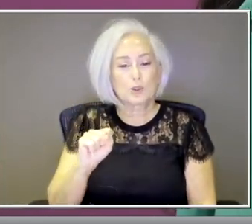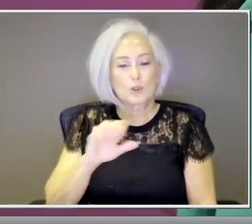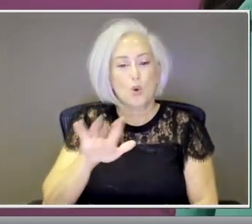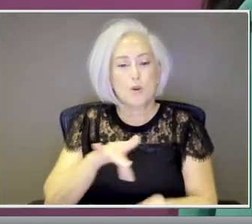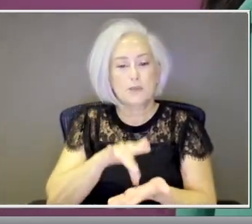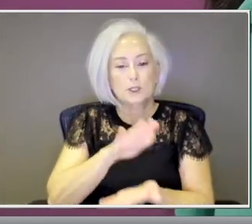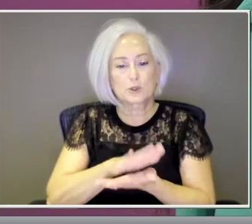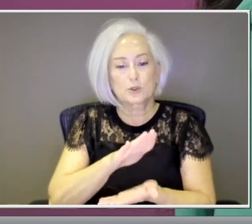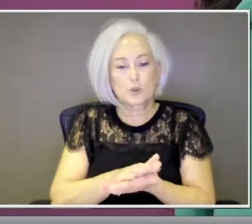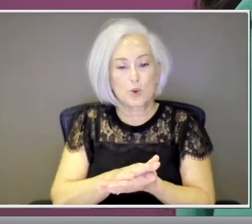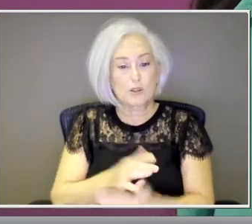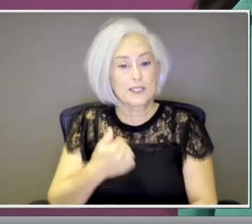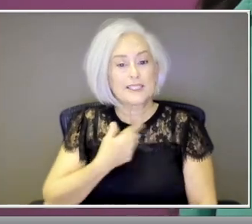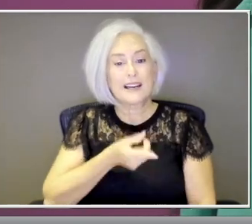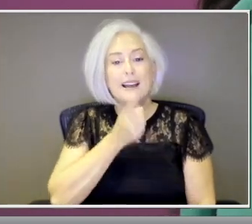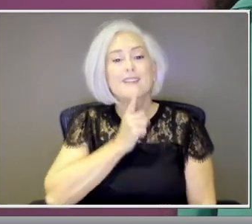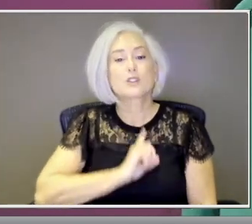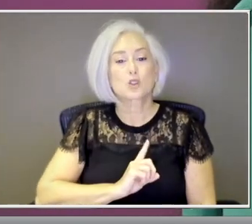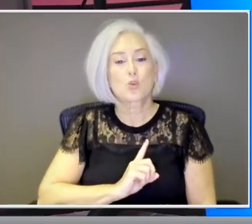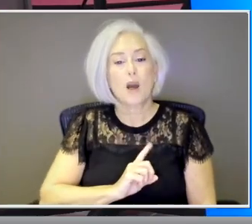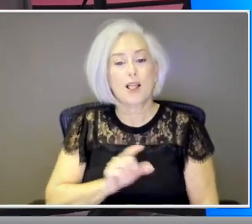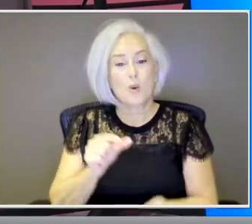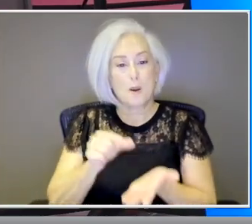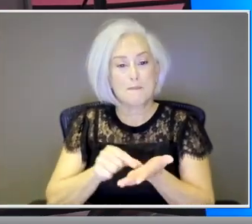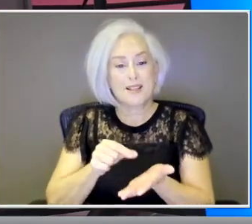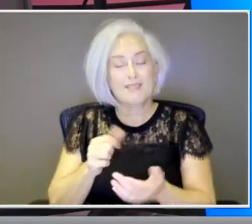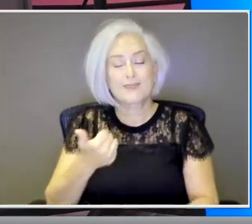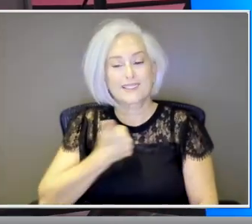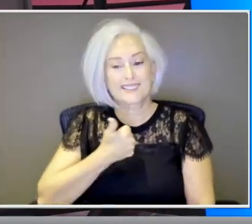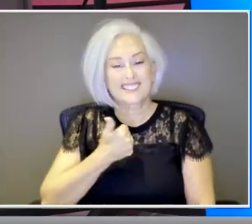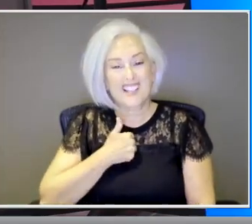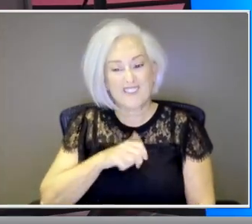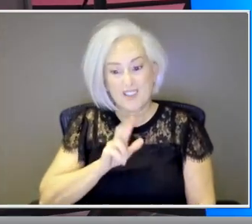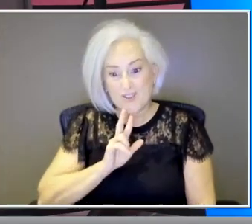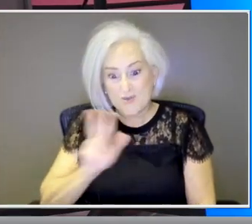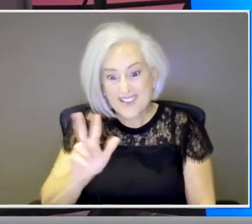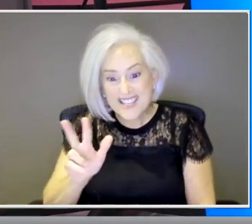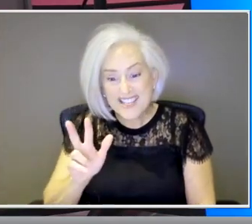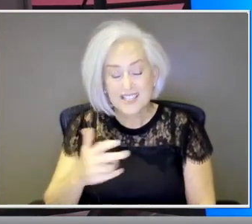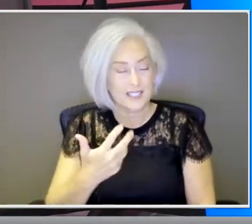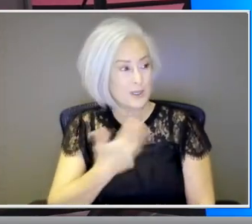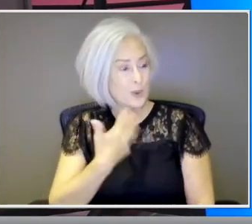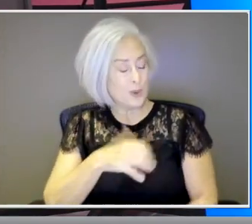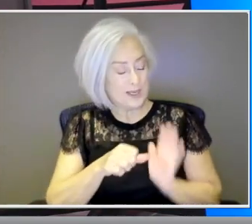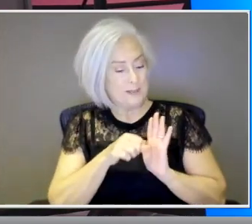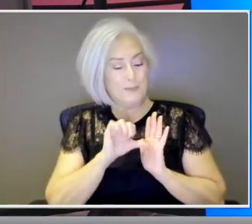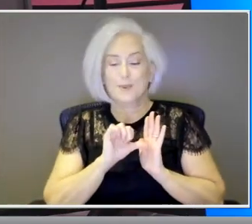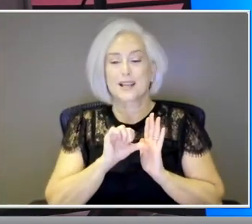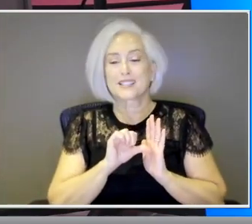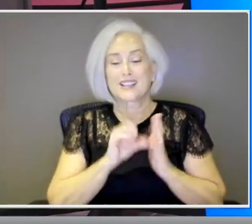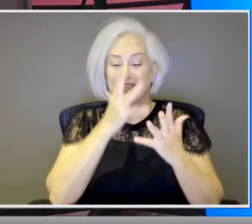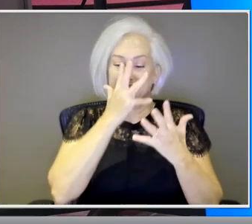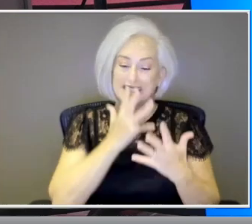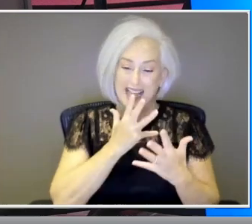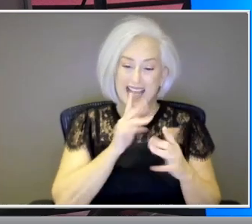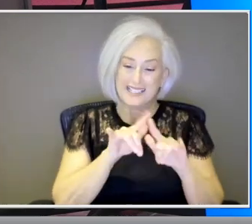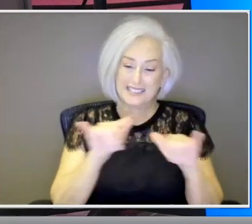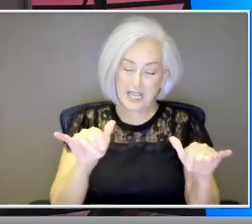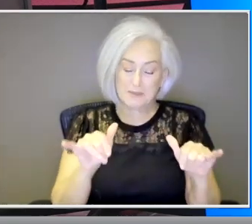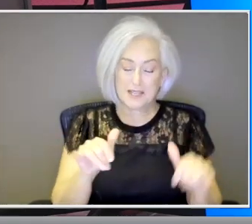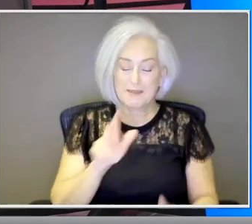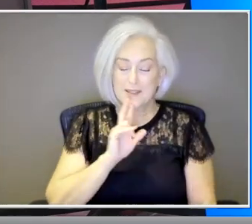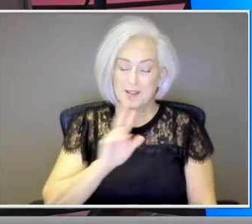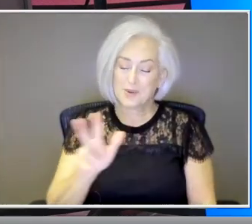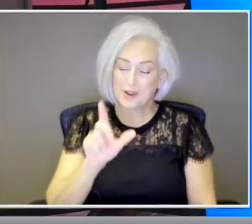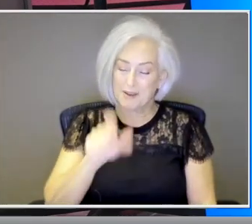like 3 years old. Wow, so. That's impressive. Amazing, impressive, and sad that a 3-year-old is having to swallow pills.